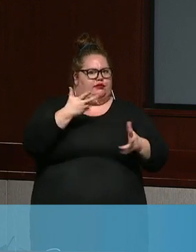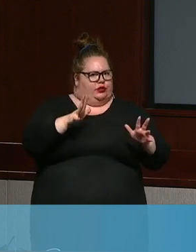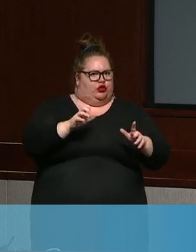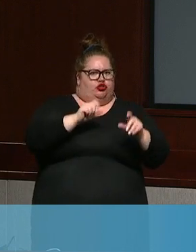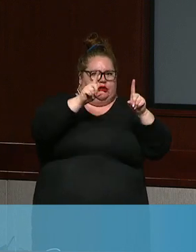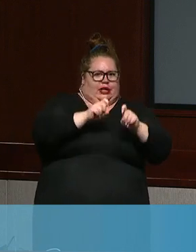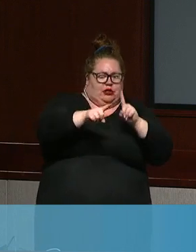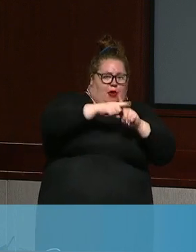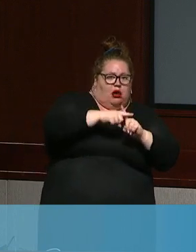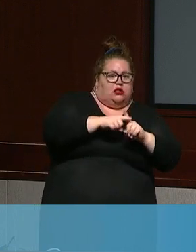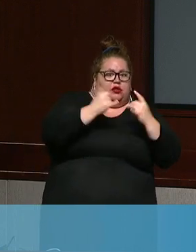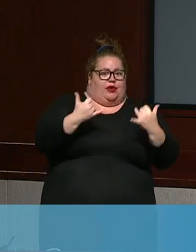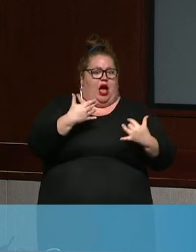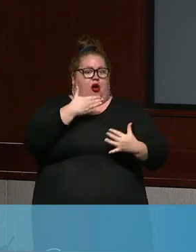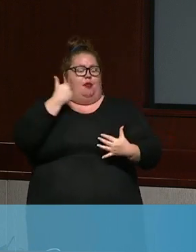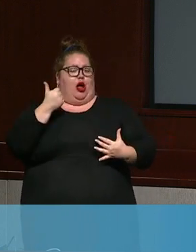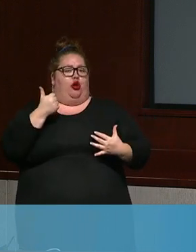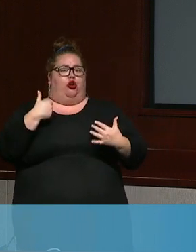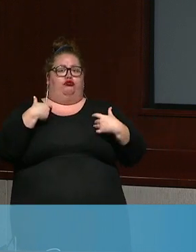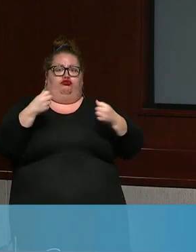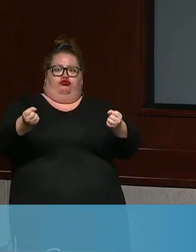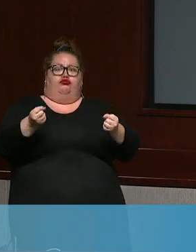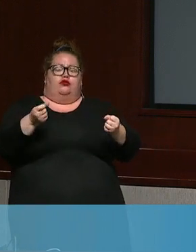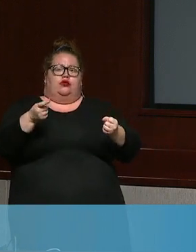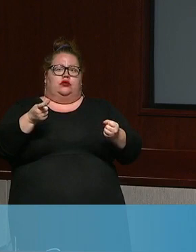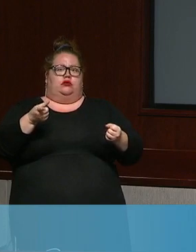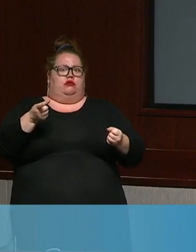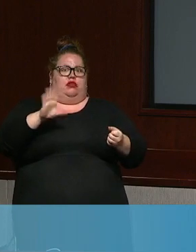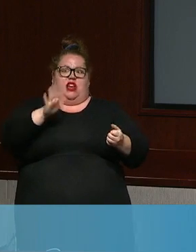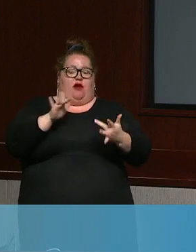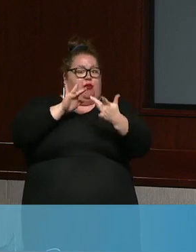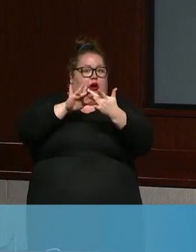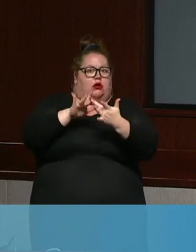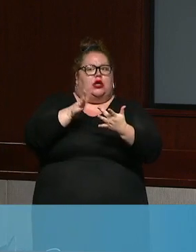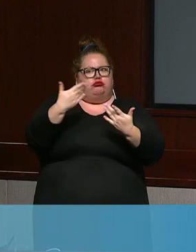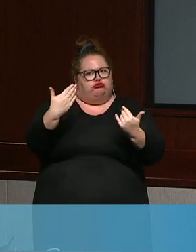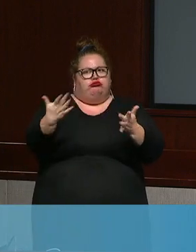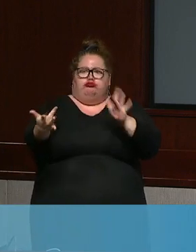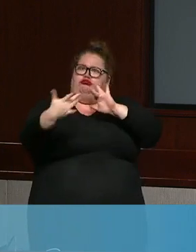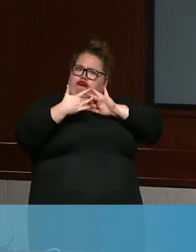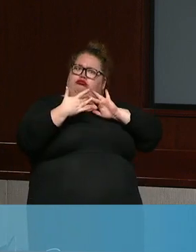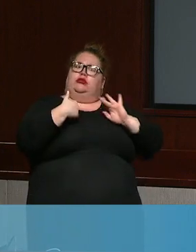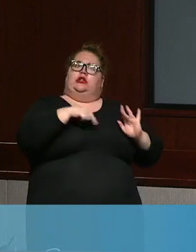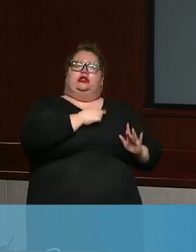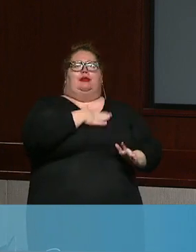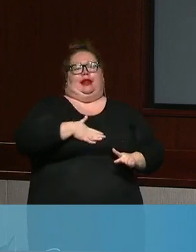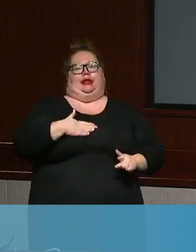other questions, just general questions, to contact us at Public Health so we can help address some of their concerns.